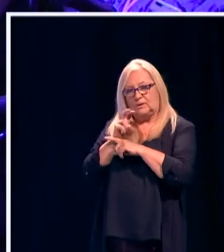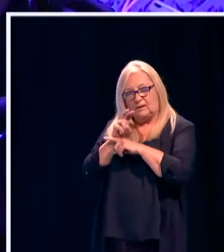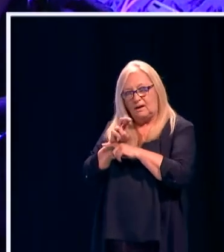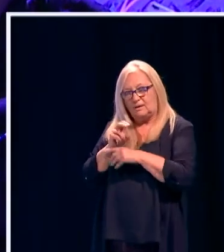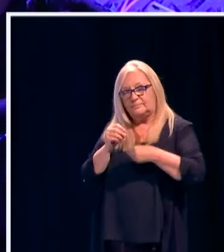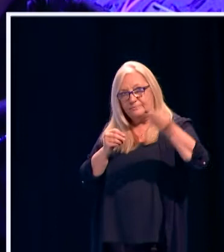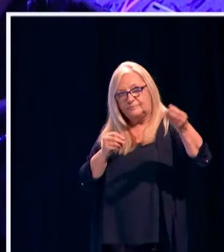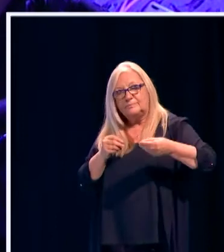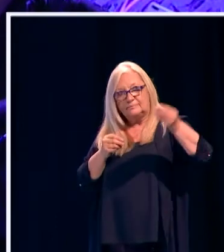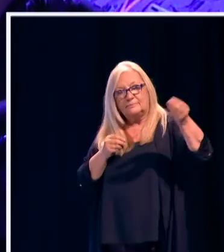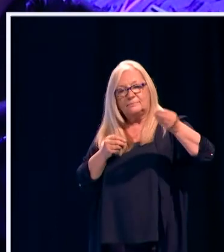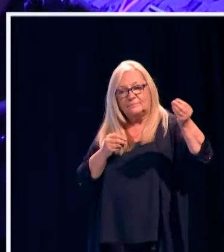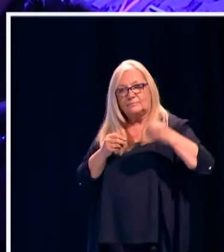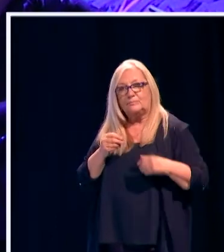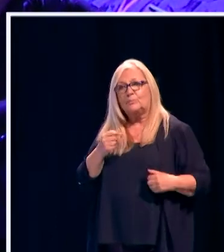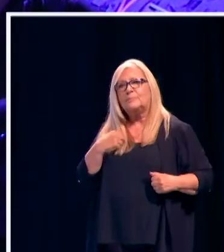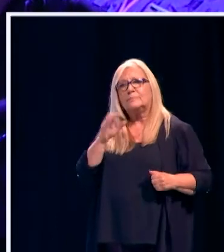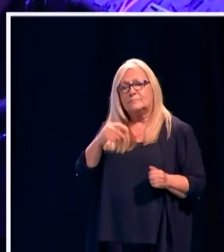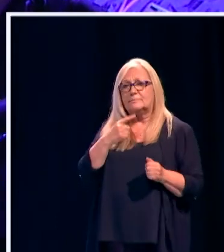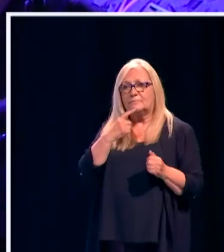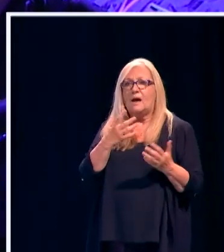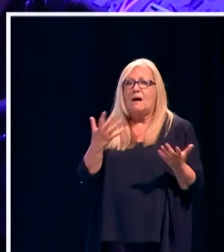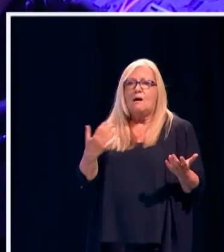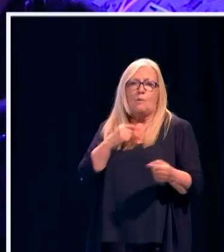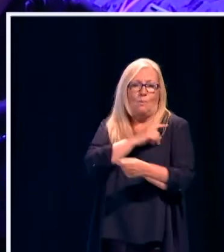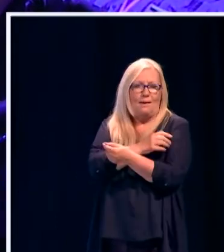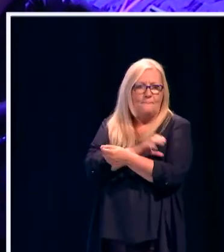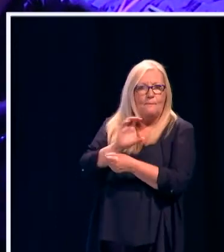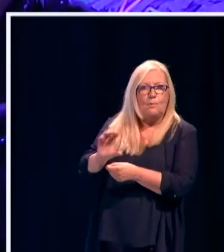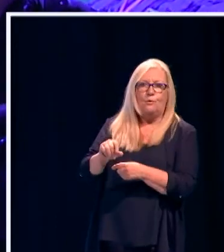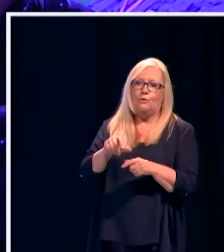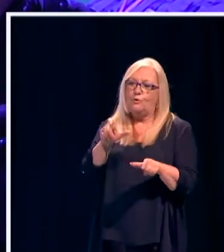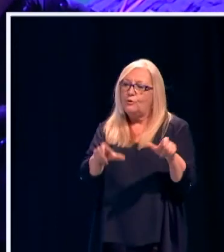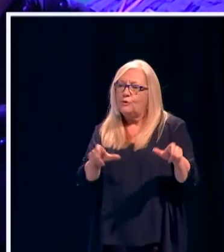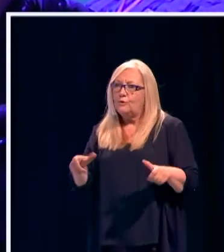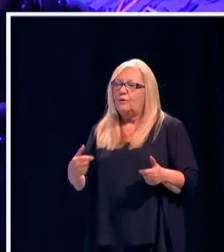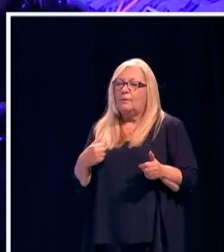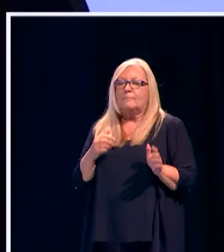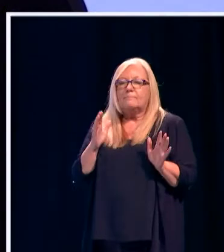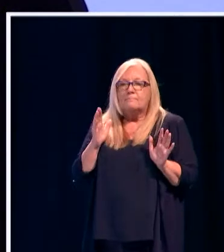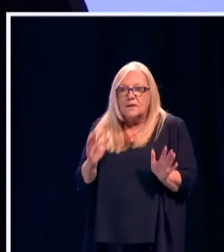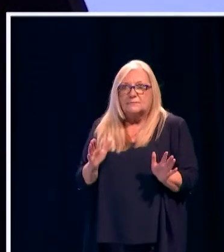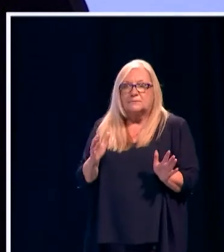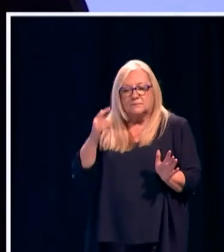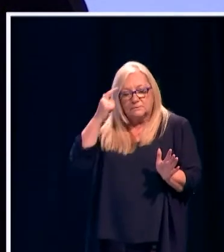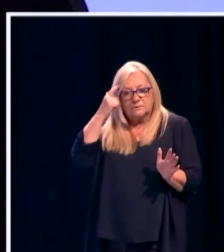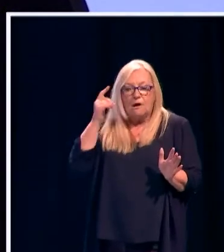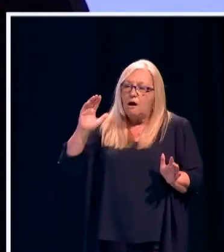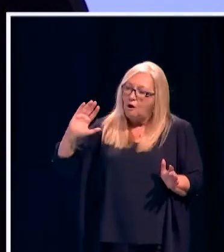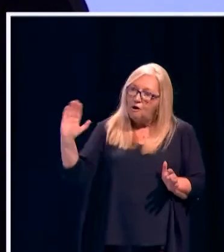to sum up that to empower and unleash persons with disabilities, we need to build capacity of